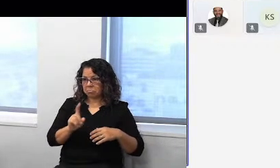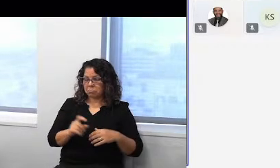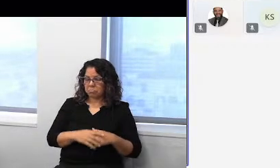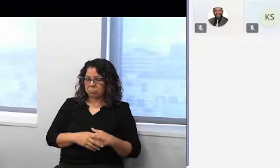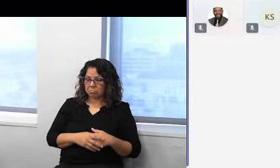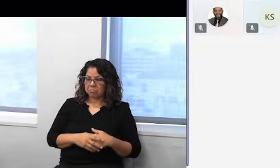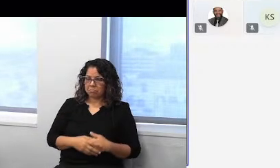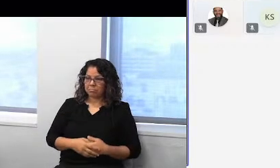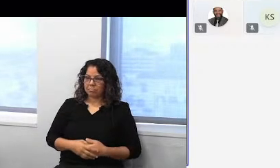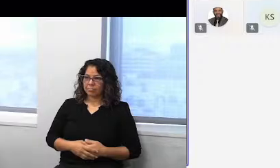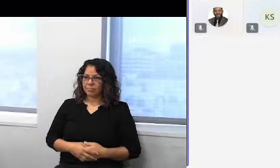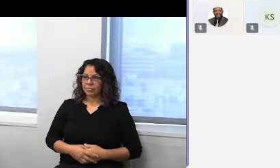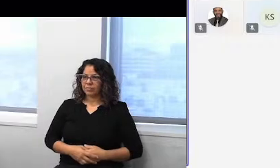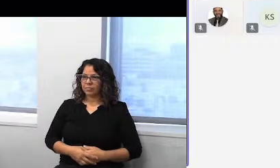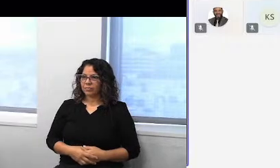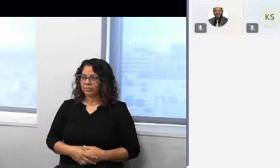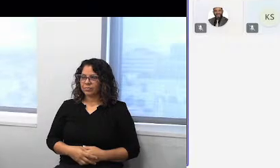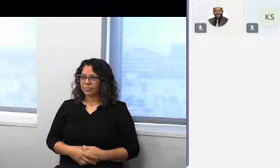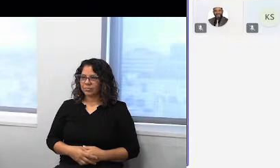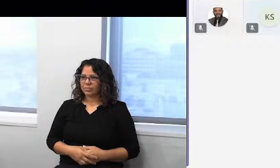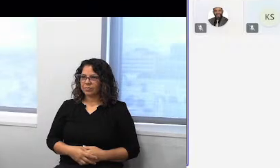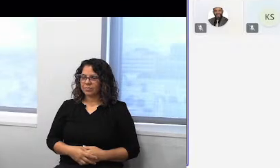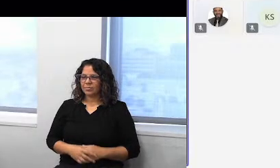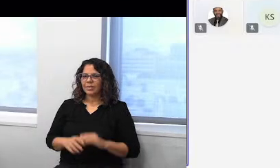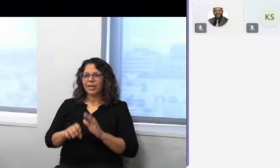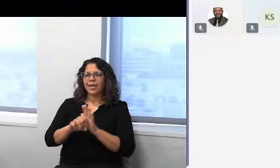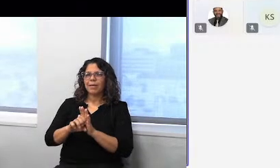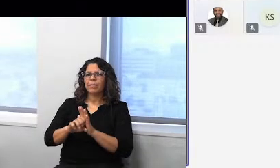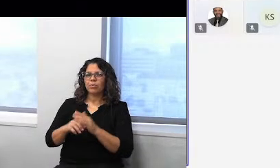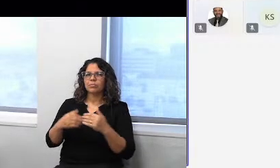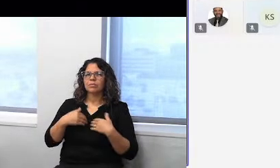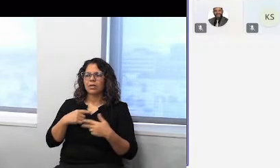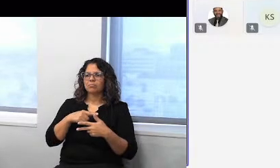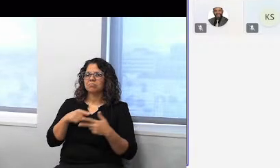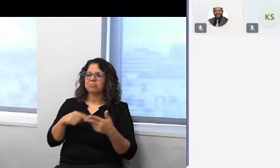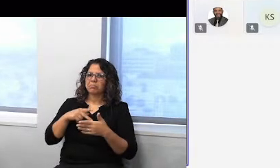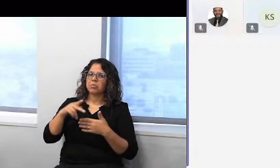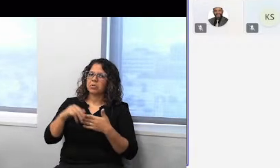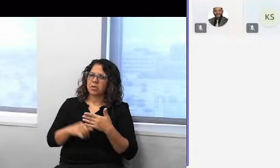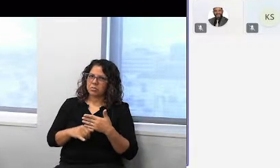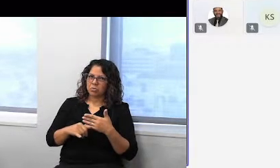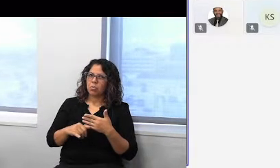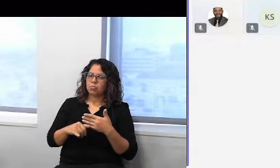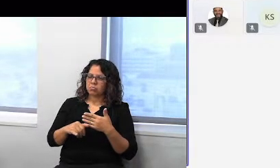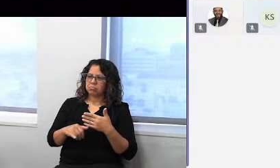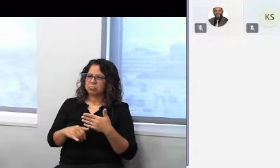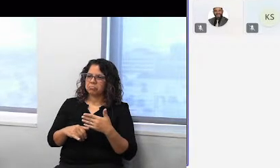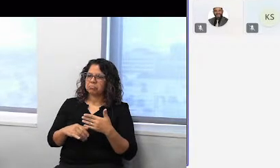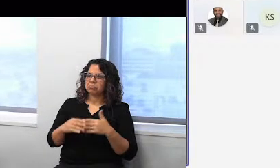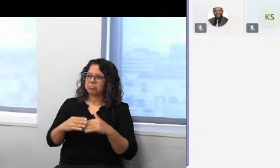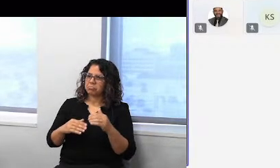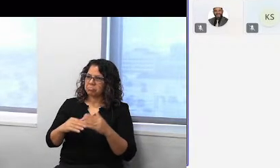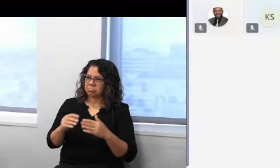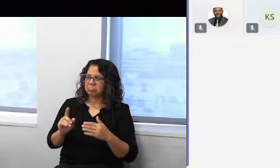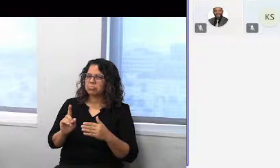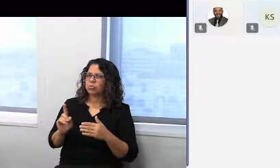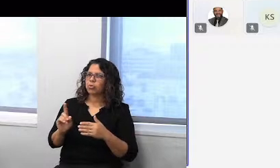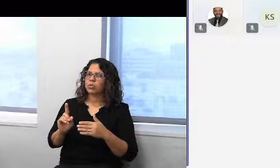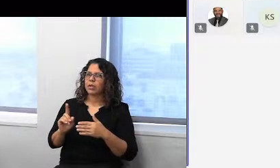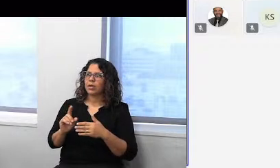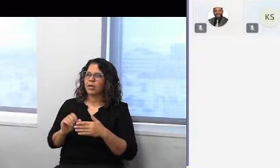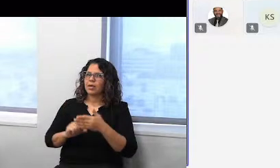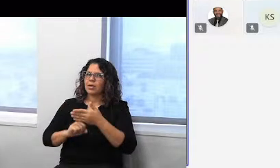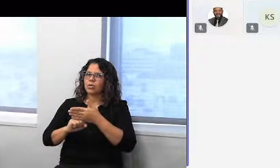There's 3 projects being built on the southeast coast of Puerto Rico.